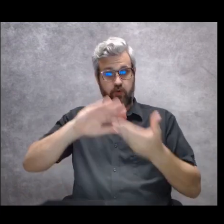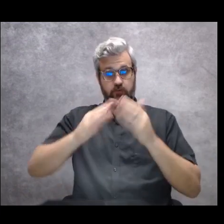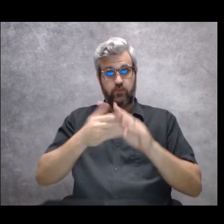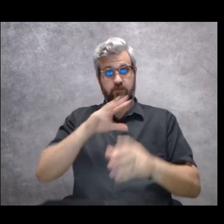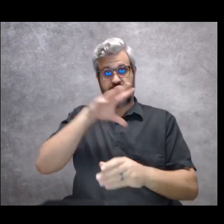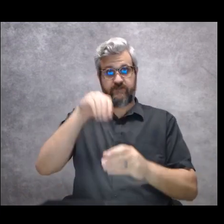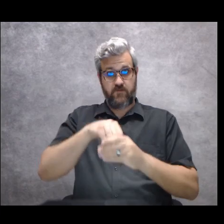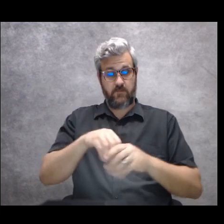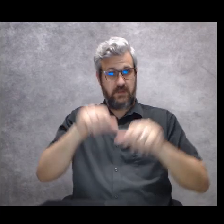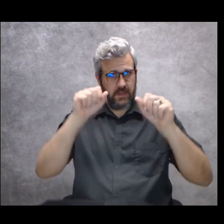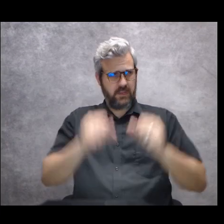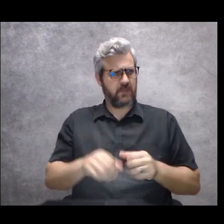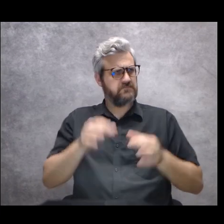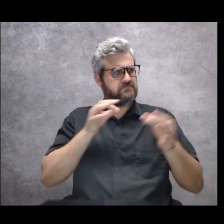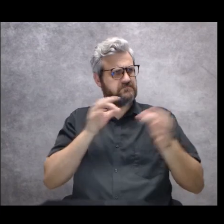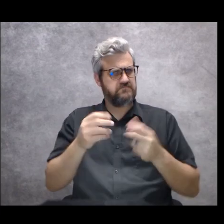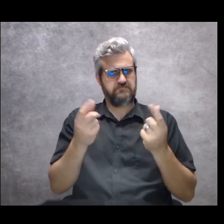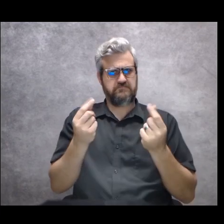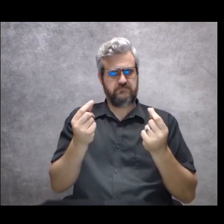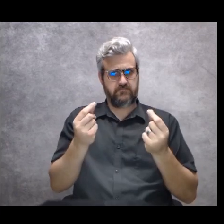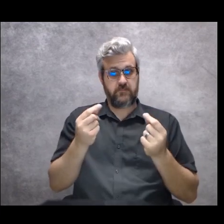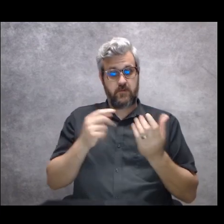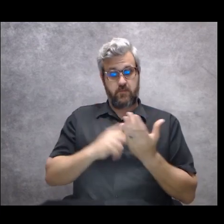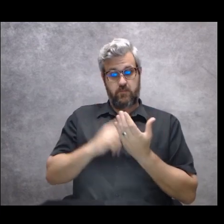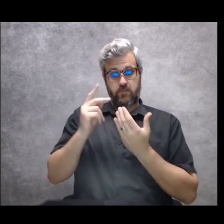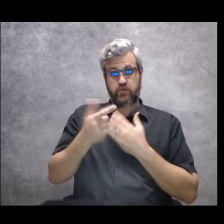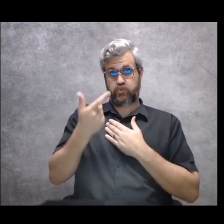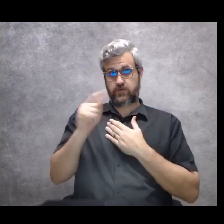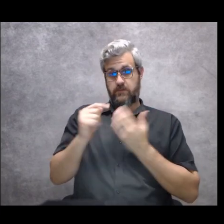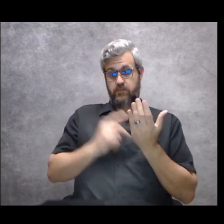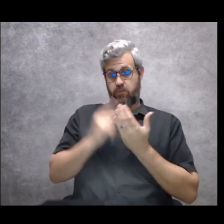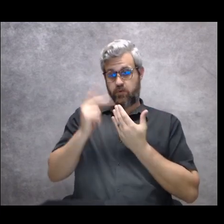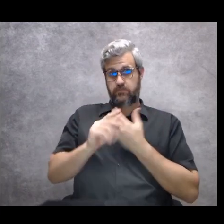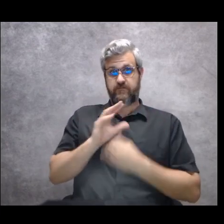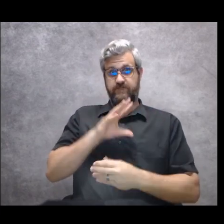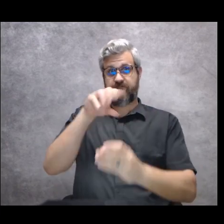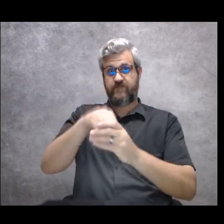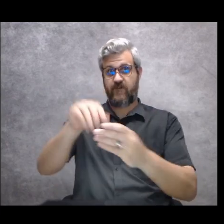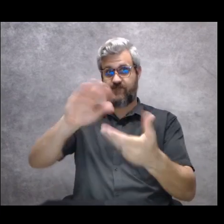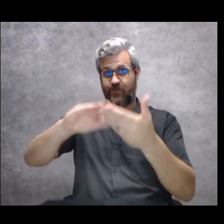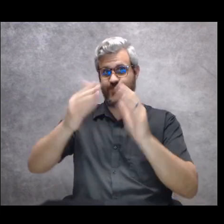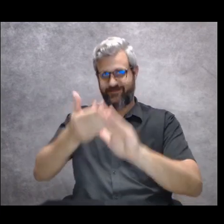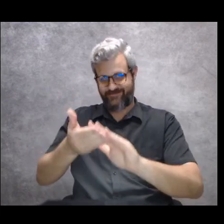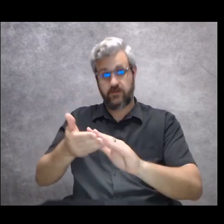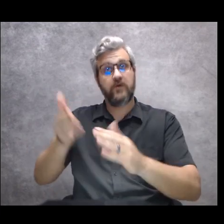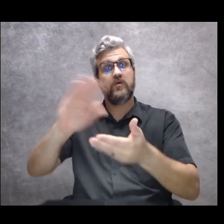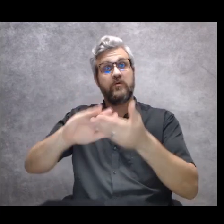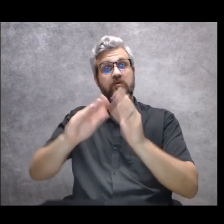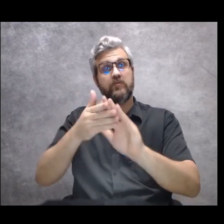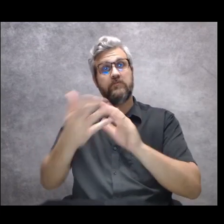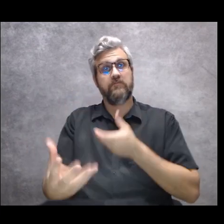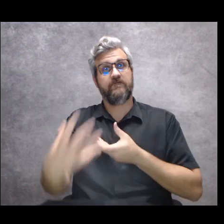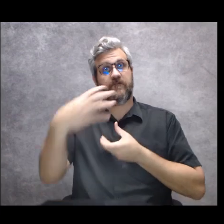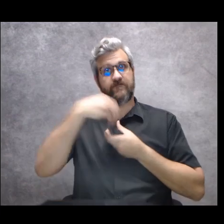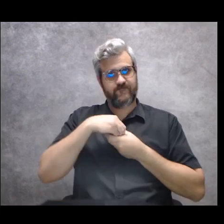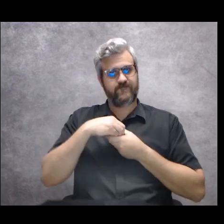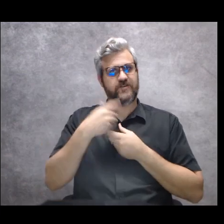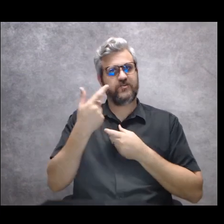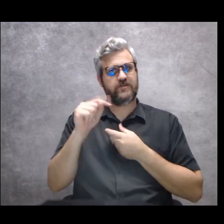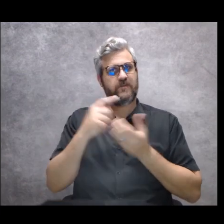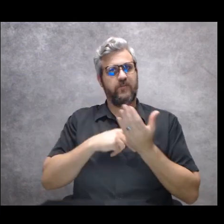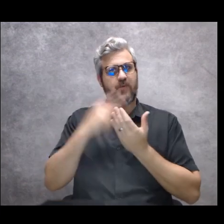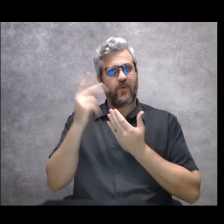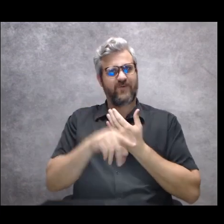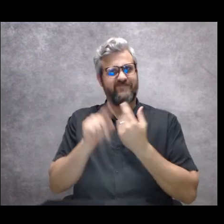involved in the community and how the community is a part of the GT program. For the program evaluation, there could